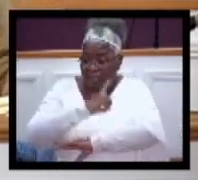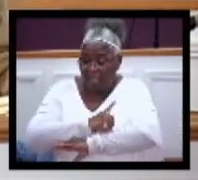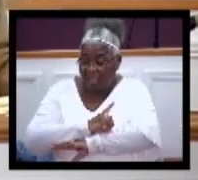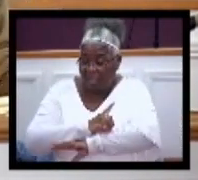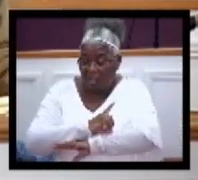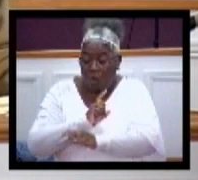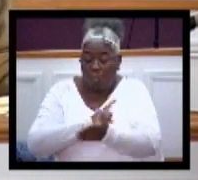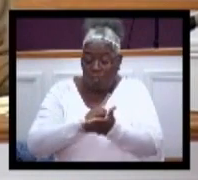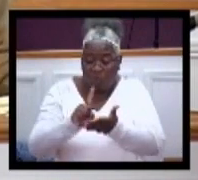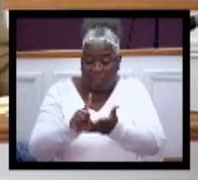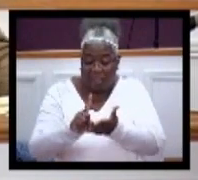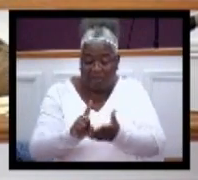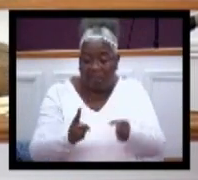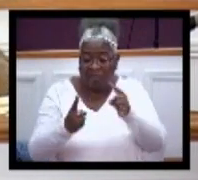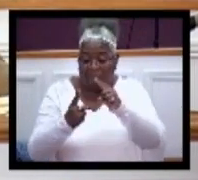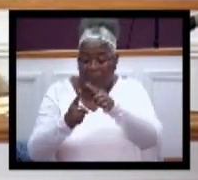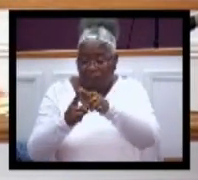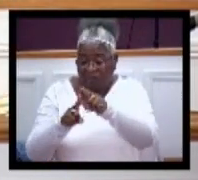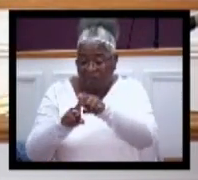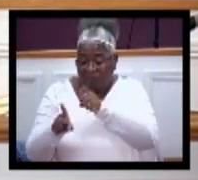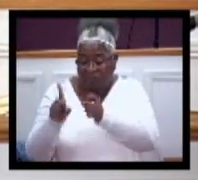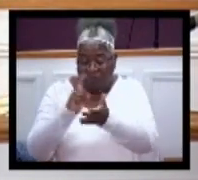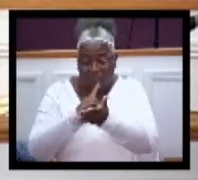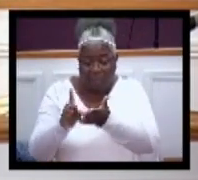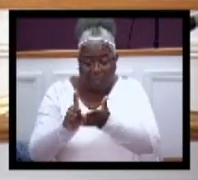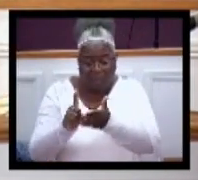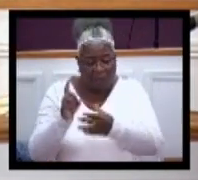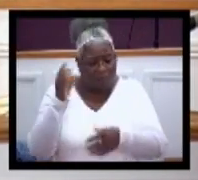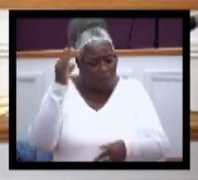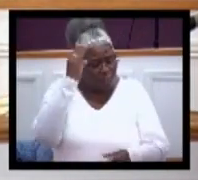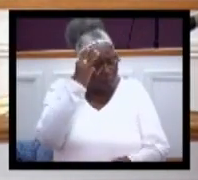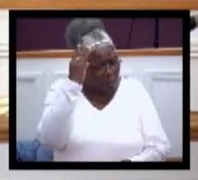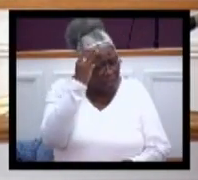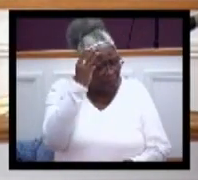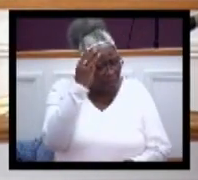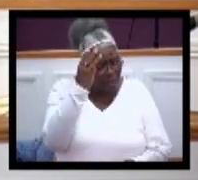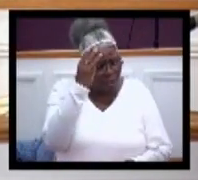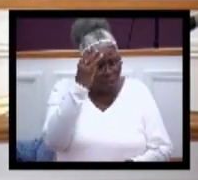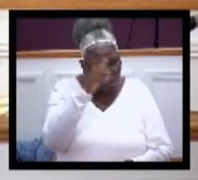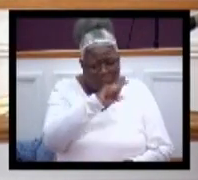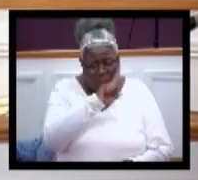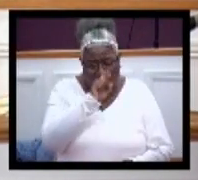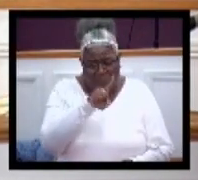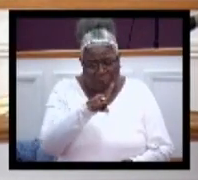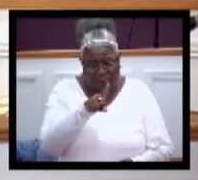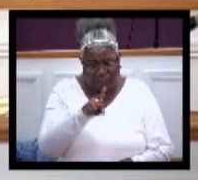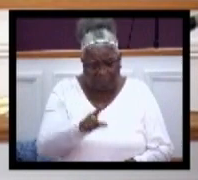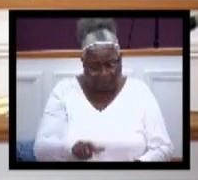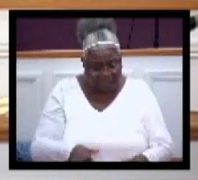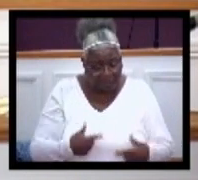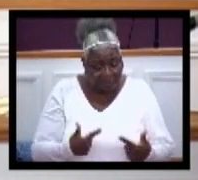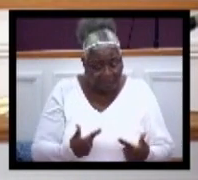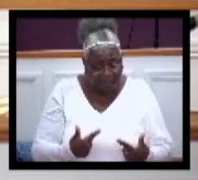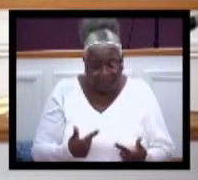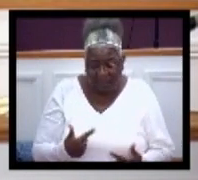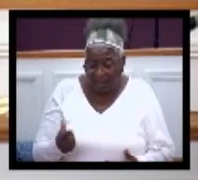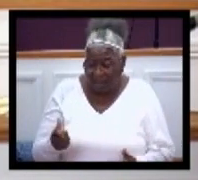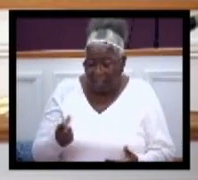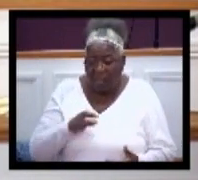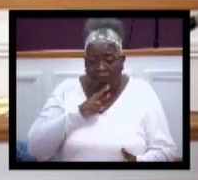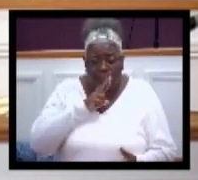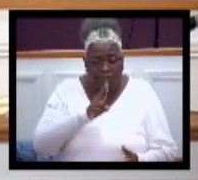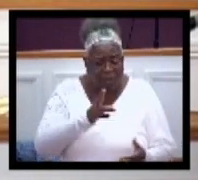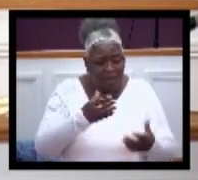week, wondering, what is my purpose? They really